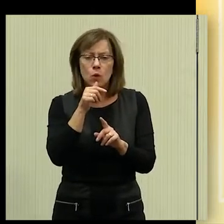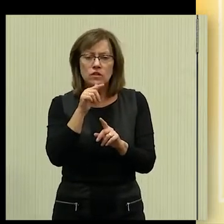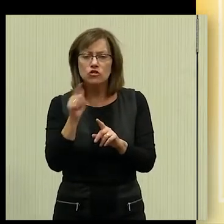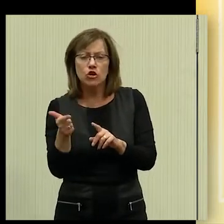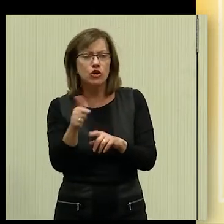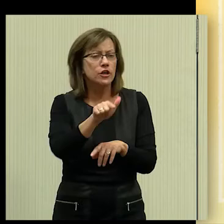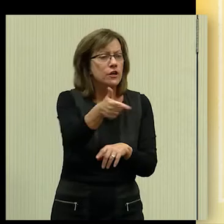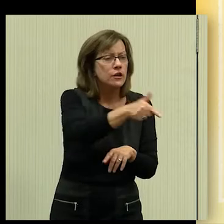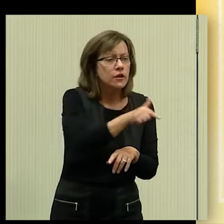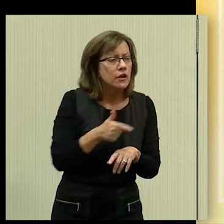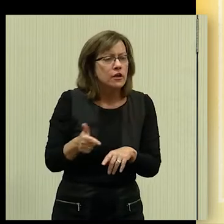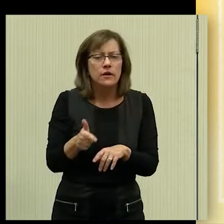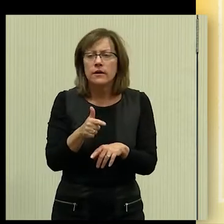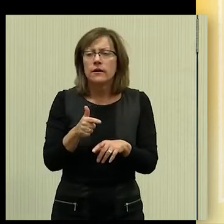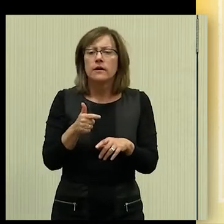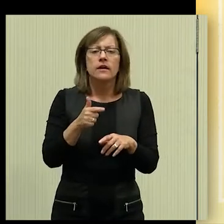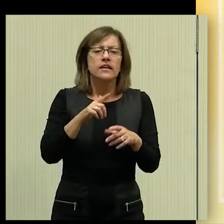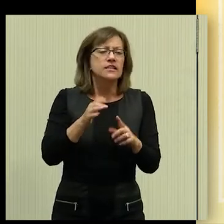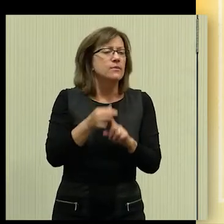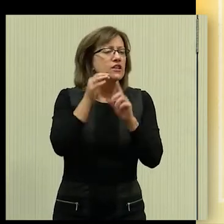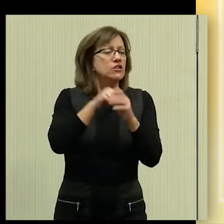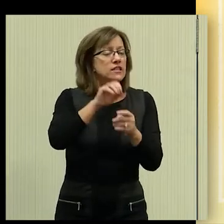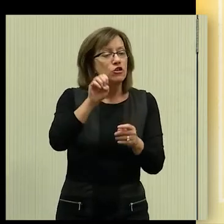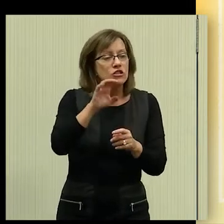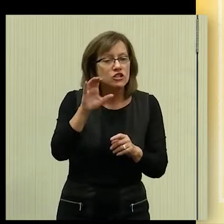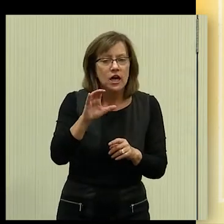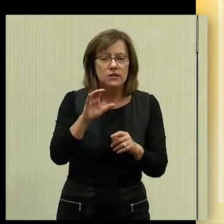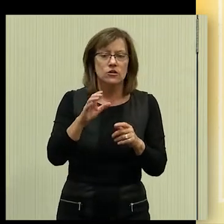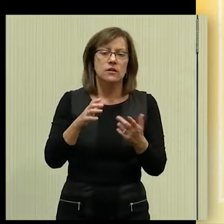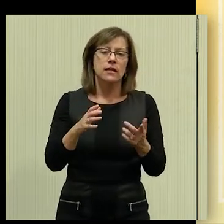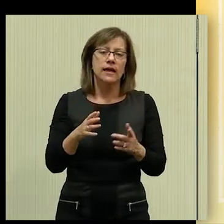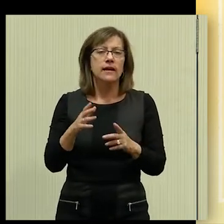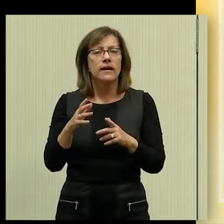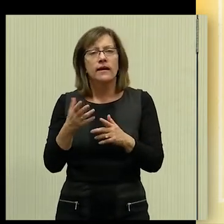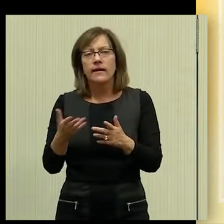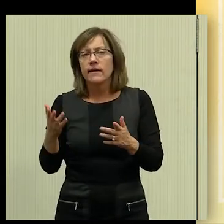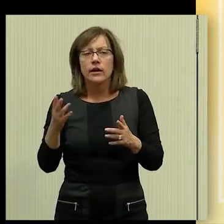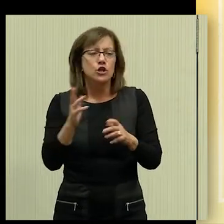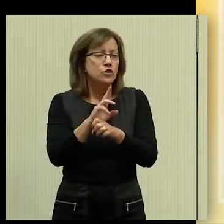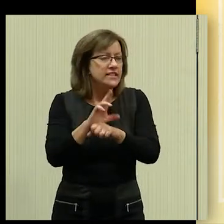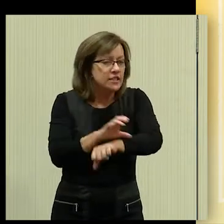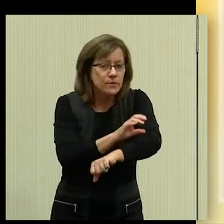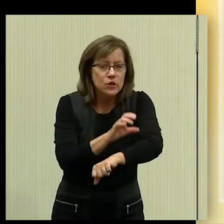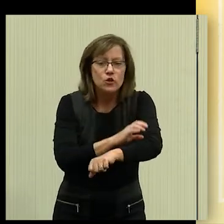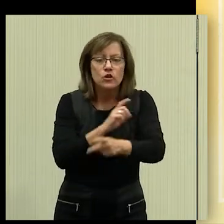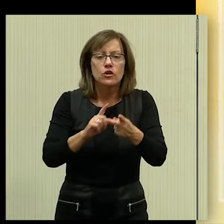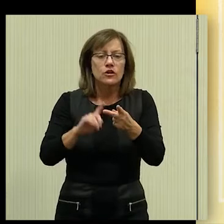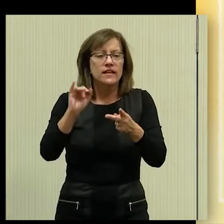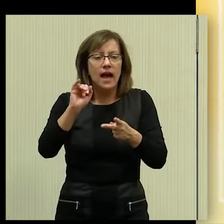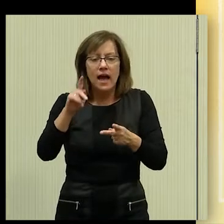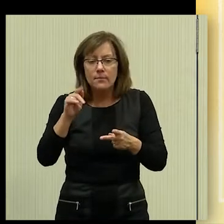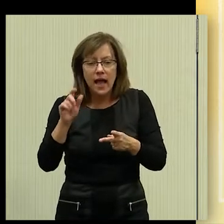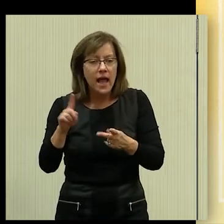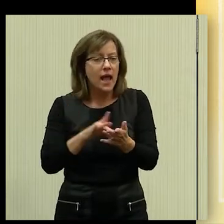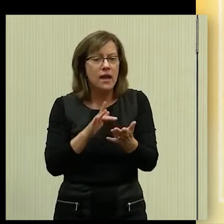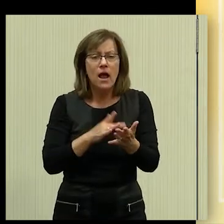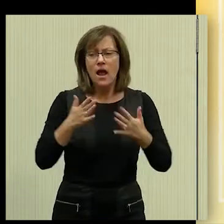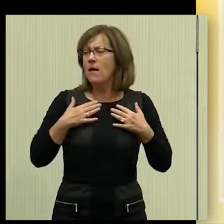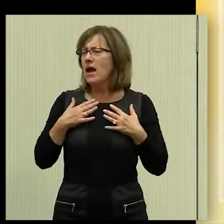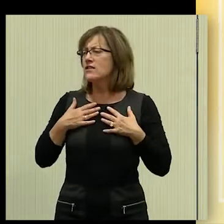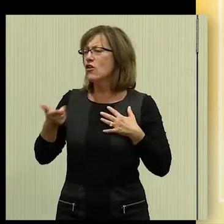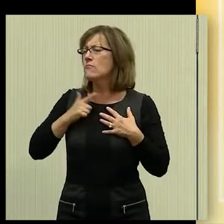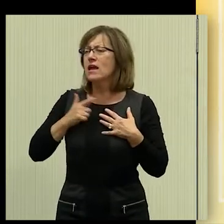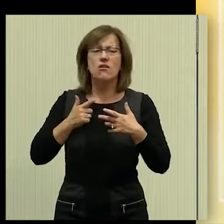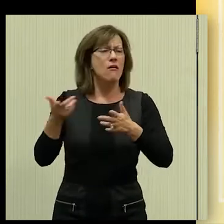especially in early childhood classrooms, issues around like using a computer, using an iPad. Everybody wants to do it. So how, whose turn is it,